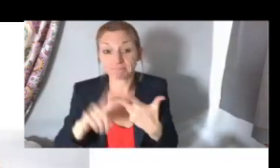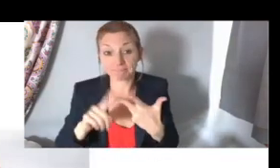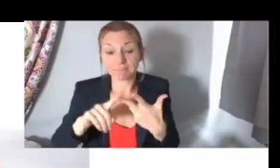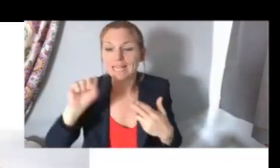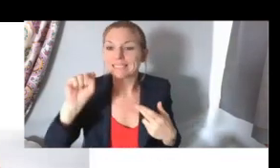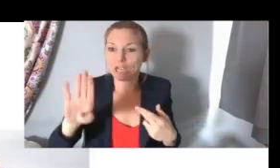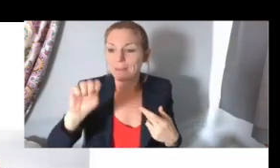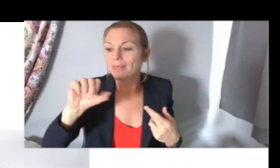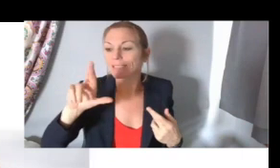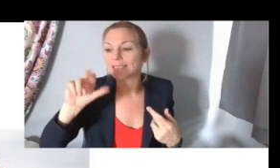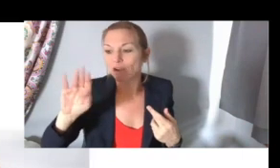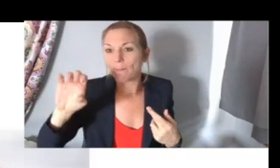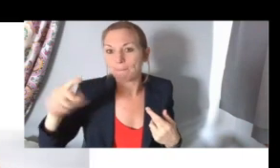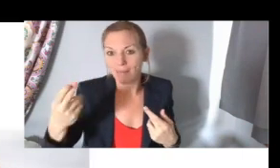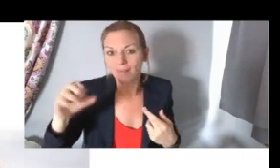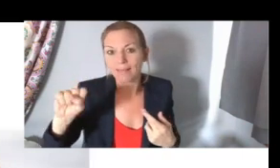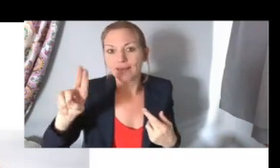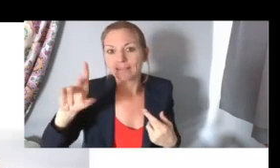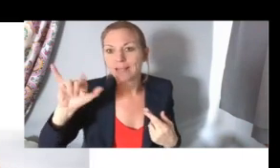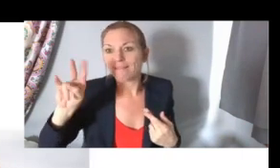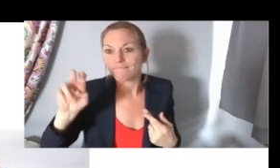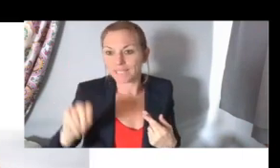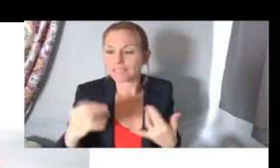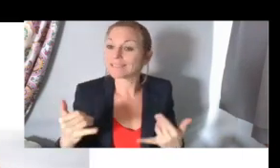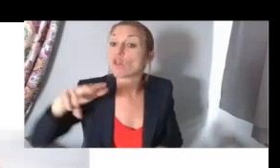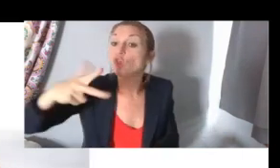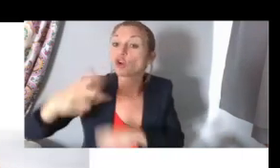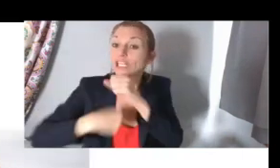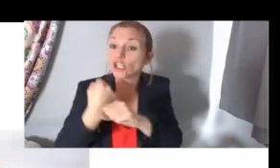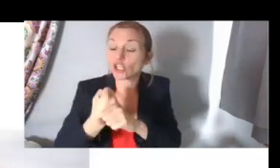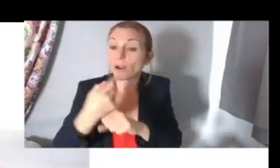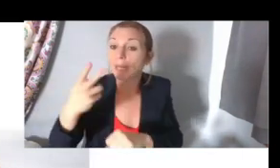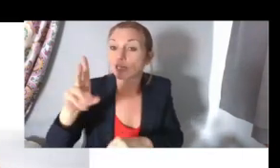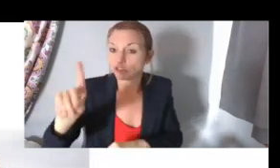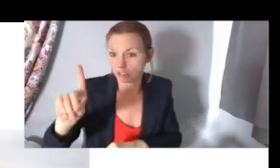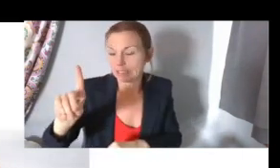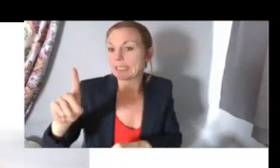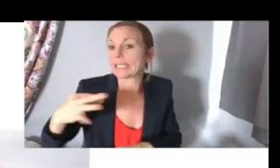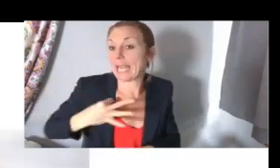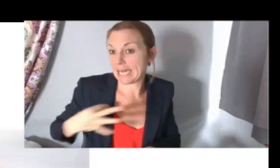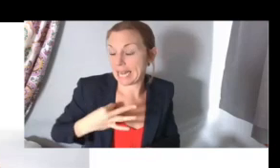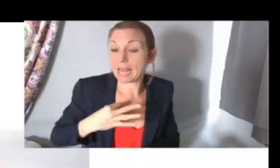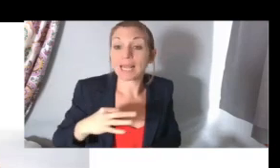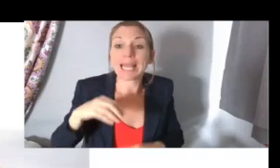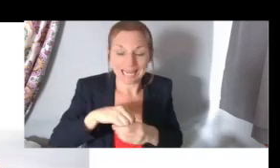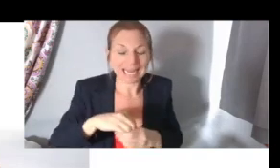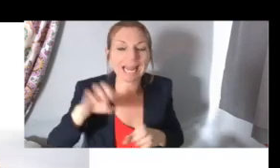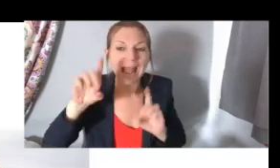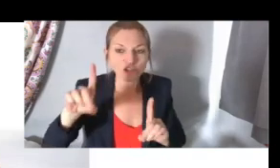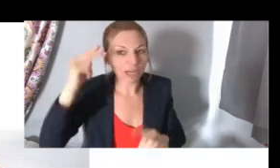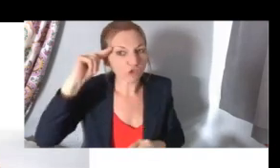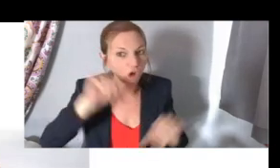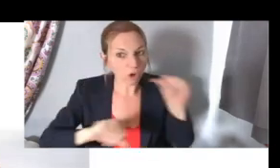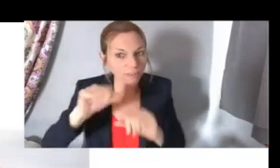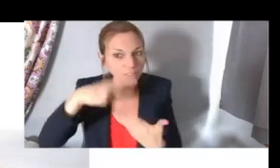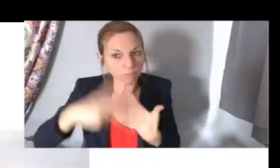Sullivan. Sarah Beth is a third-year doctoral candidate in educational neuroscience at Gallaudet University. Currently, she is also